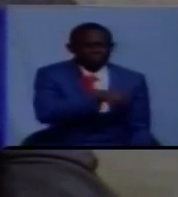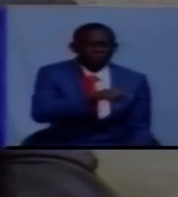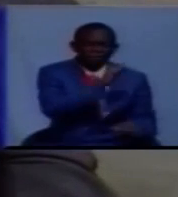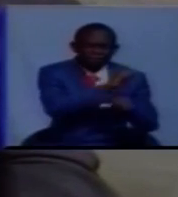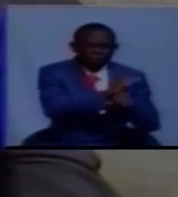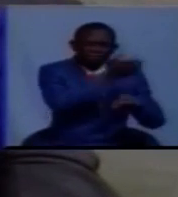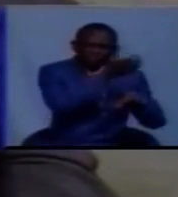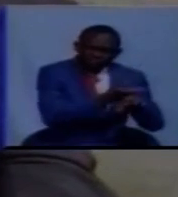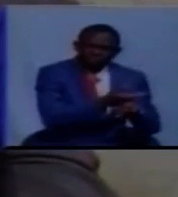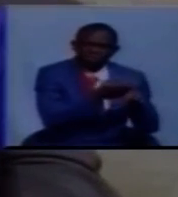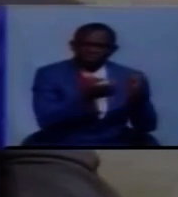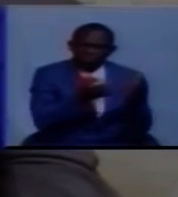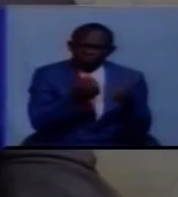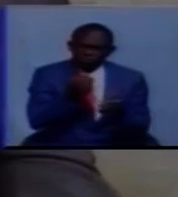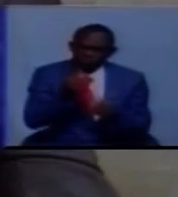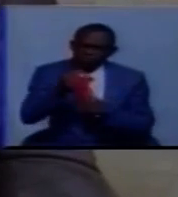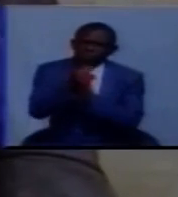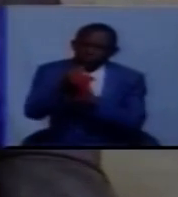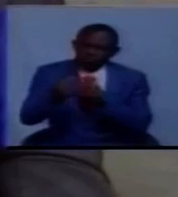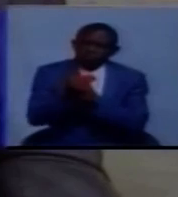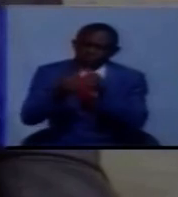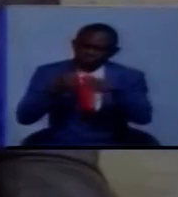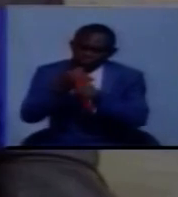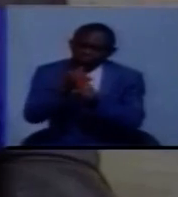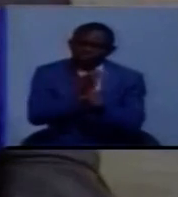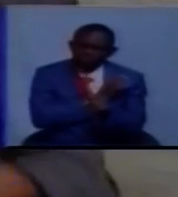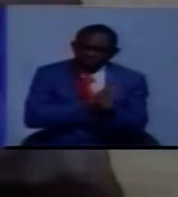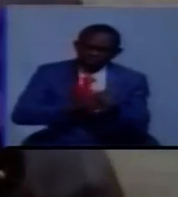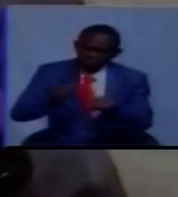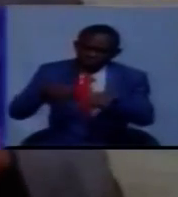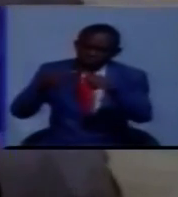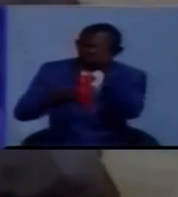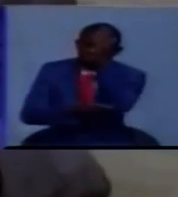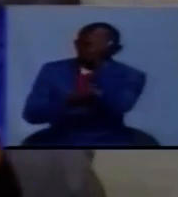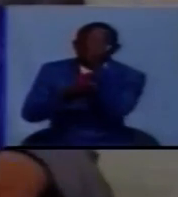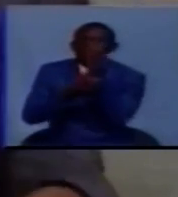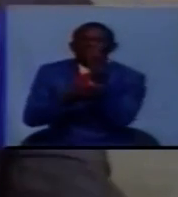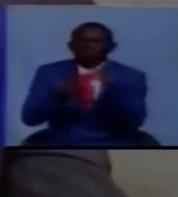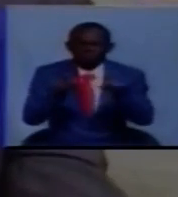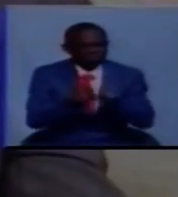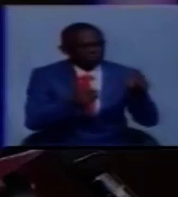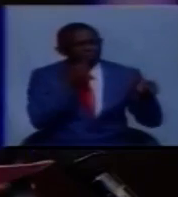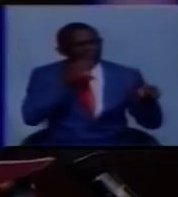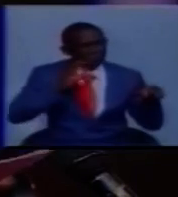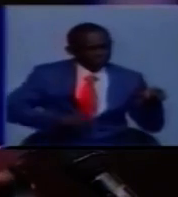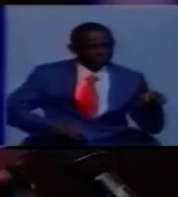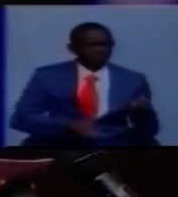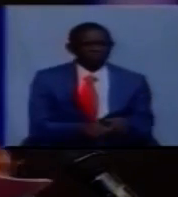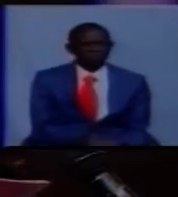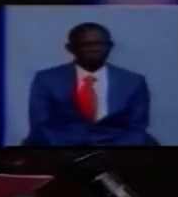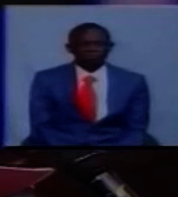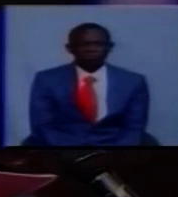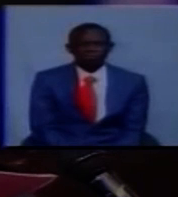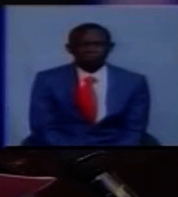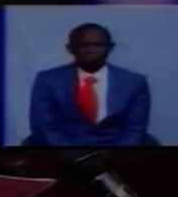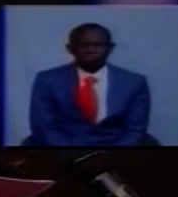of the country. They should be able to be enjoying the type of life similar to what they were enjoying when they were some level of decency. Exactly. Would say. But